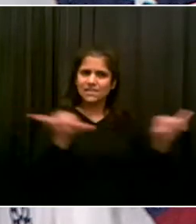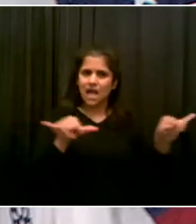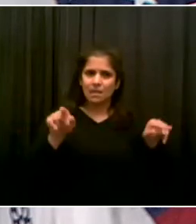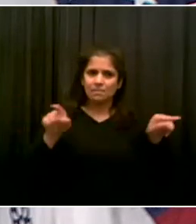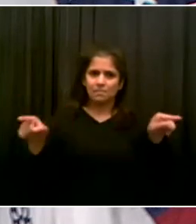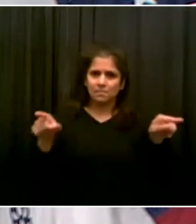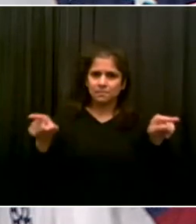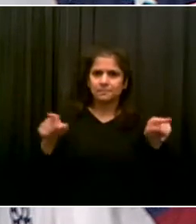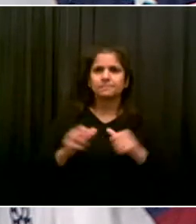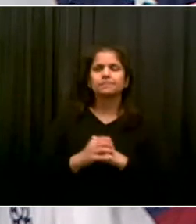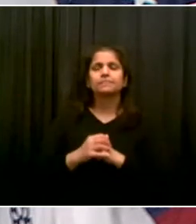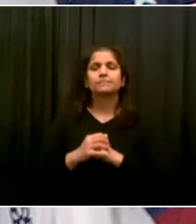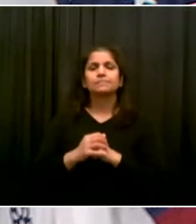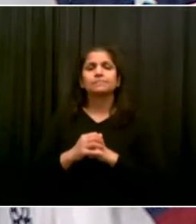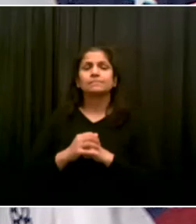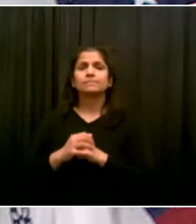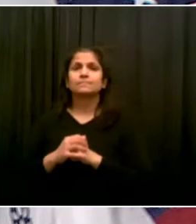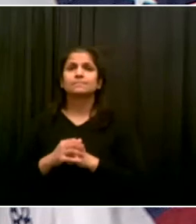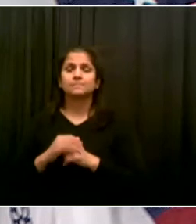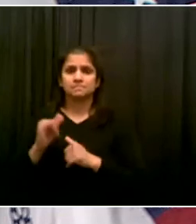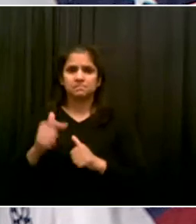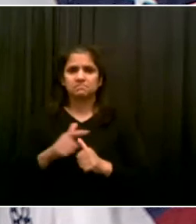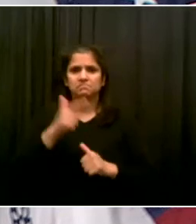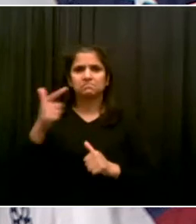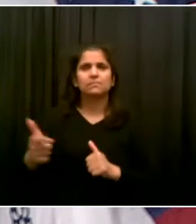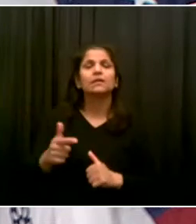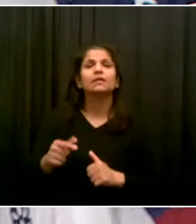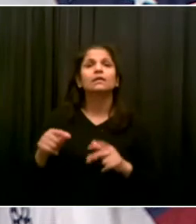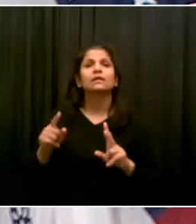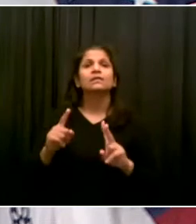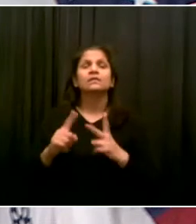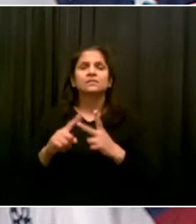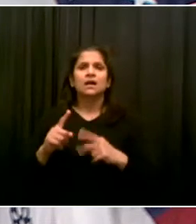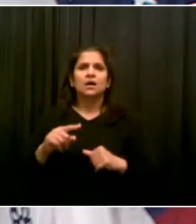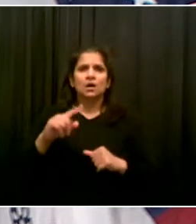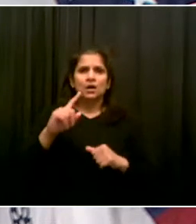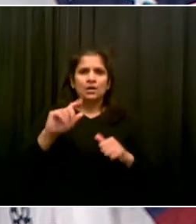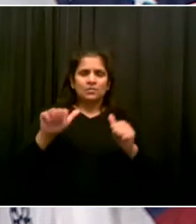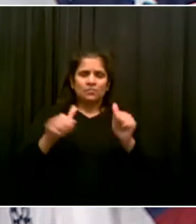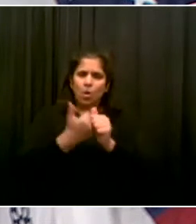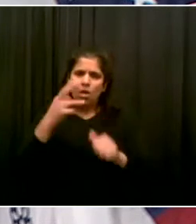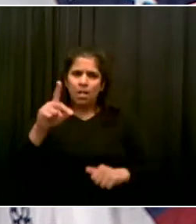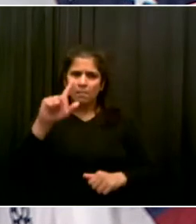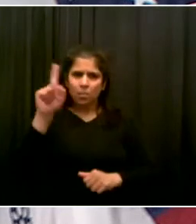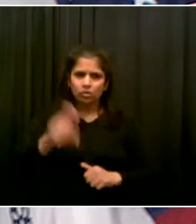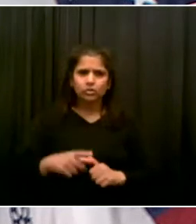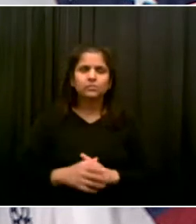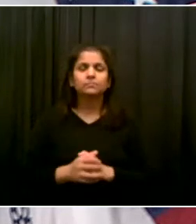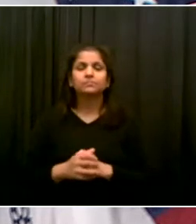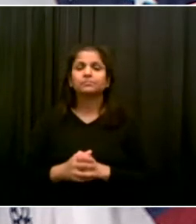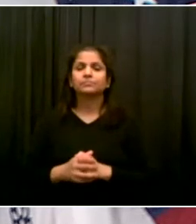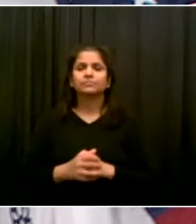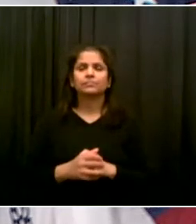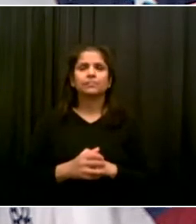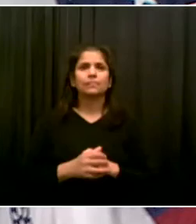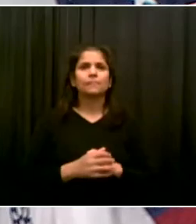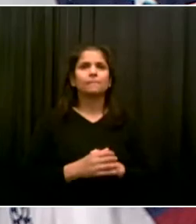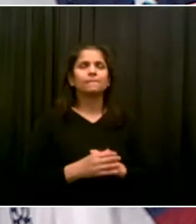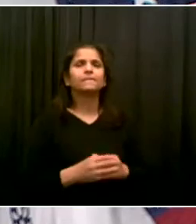Okay. My follow-up question for that is, because you were also talking a little bit about